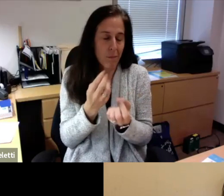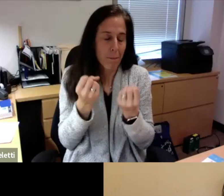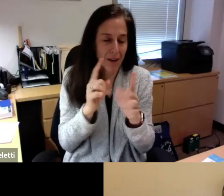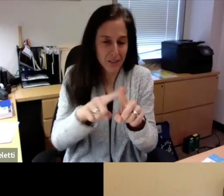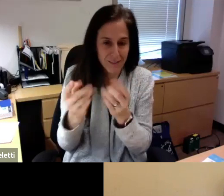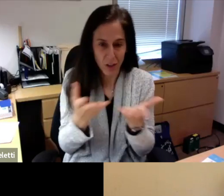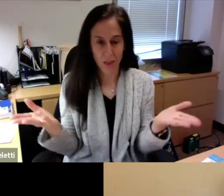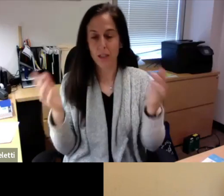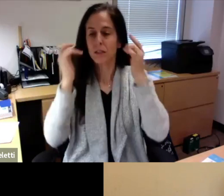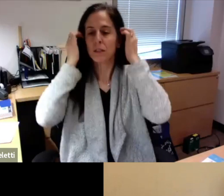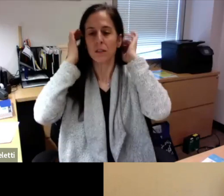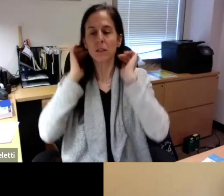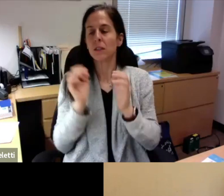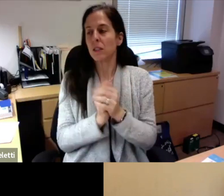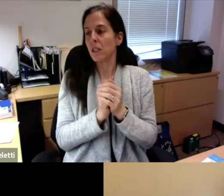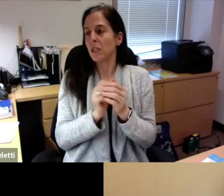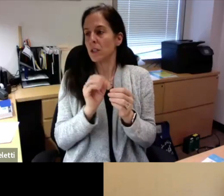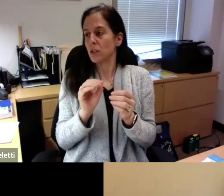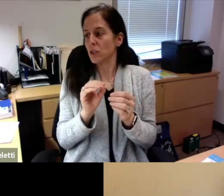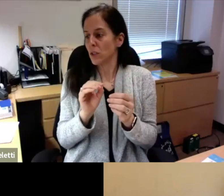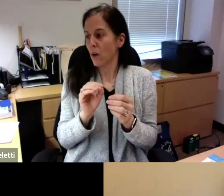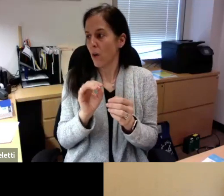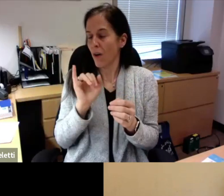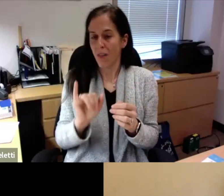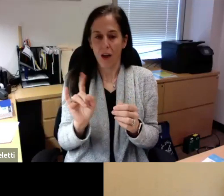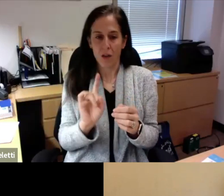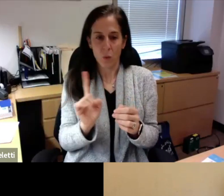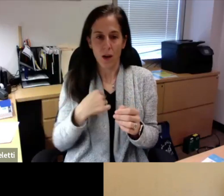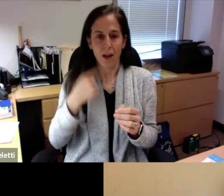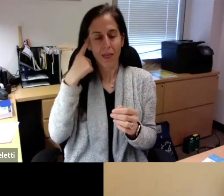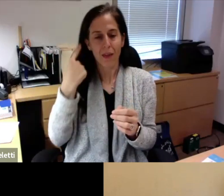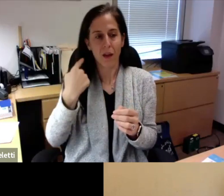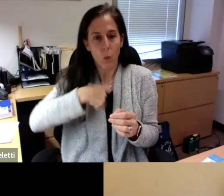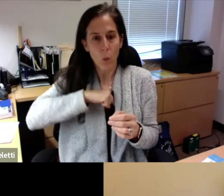of different costs that accumulate. And that's where I